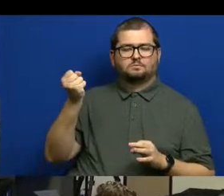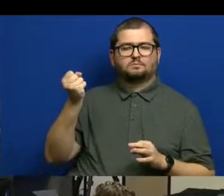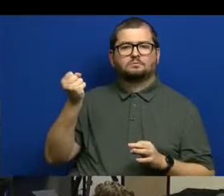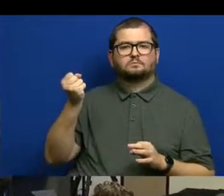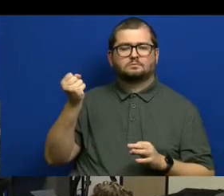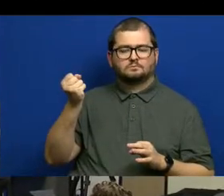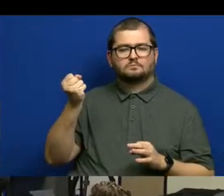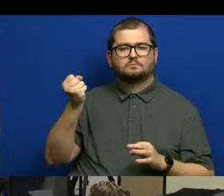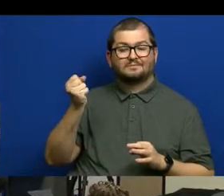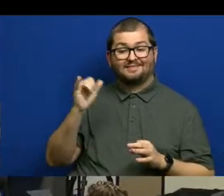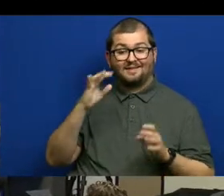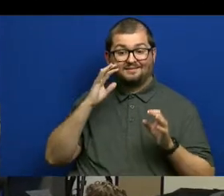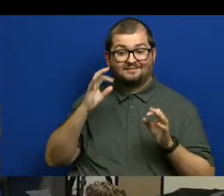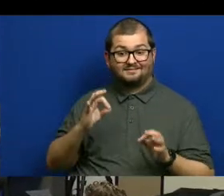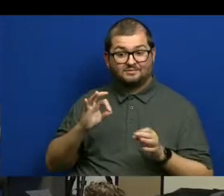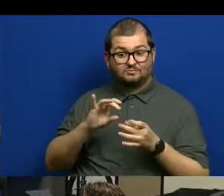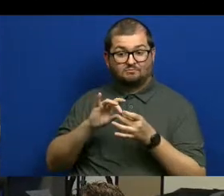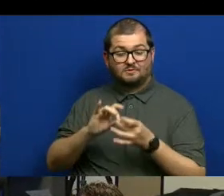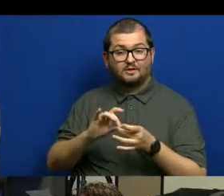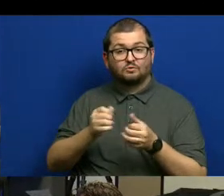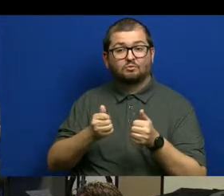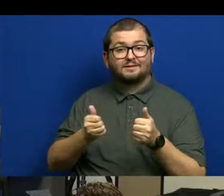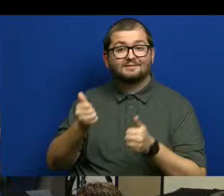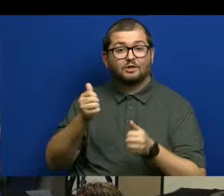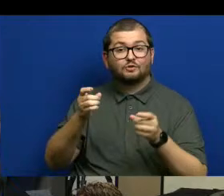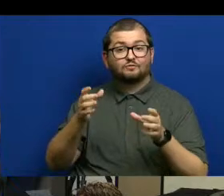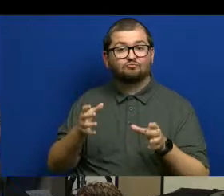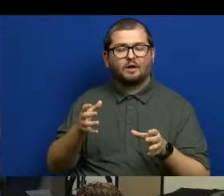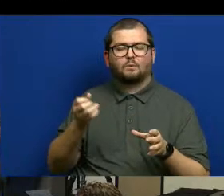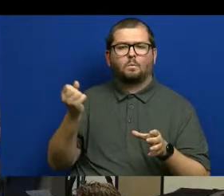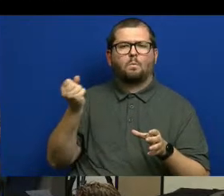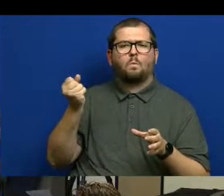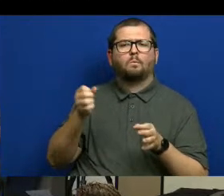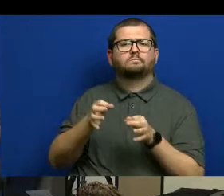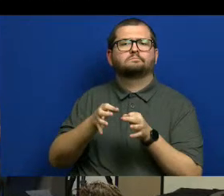on the executive director for a later date,